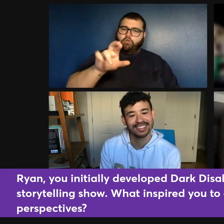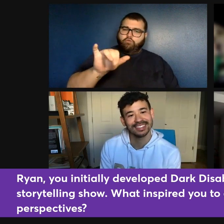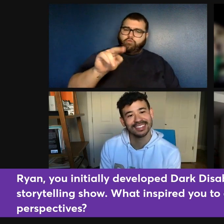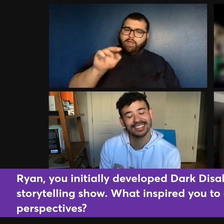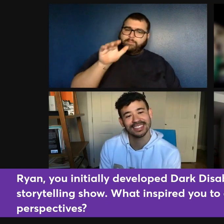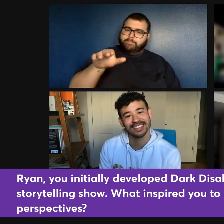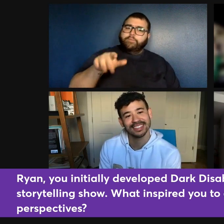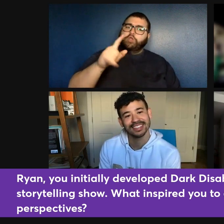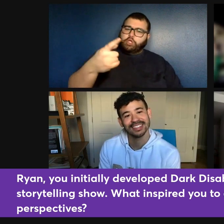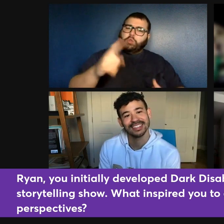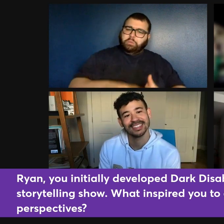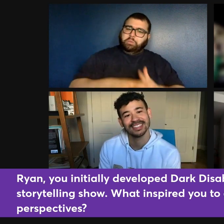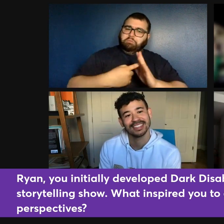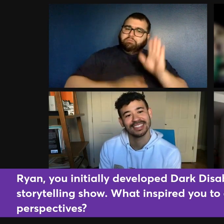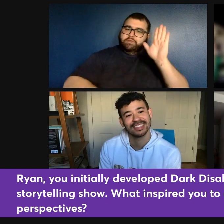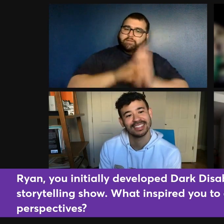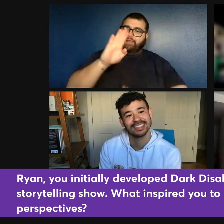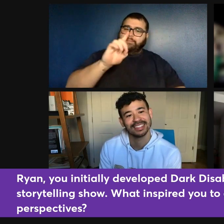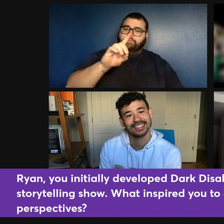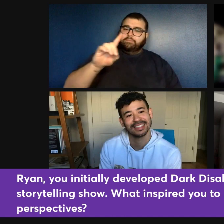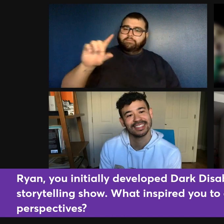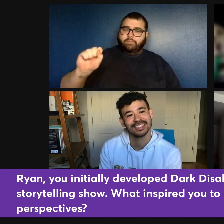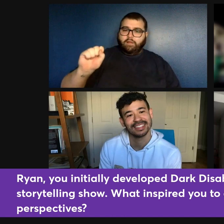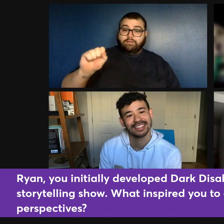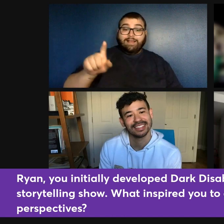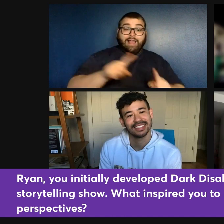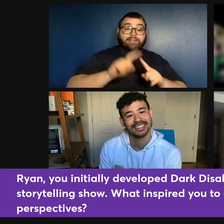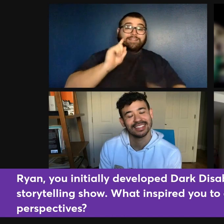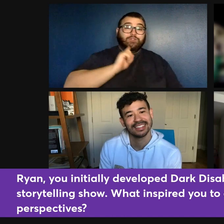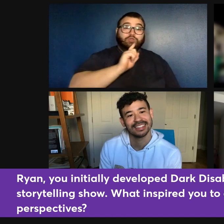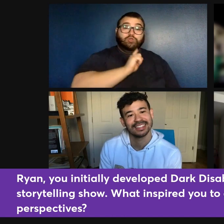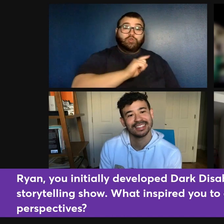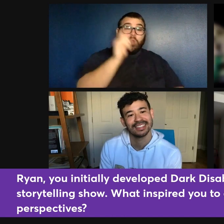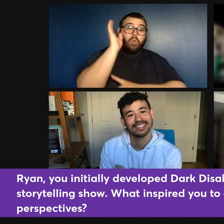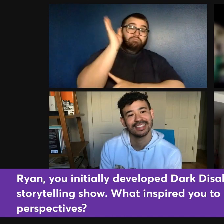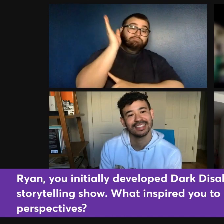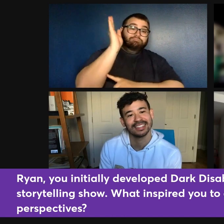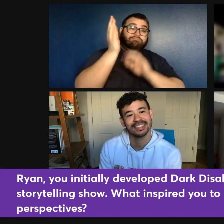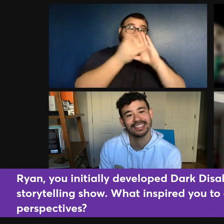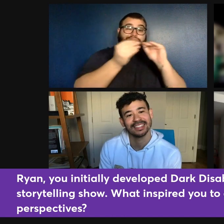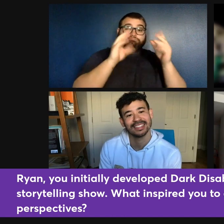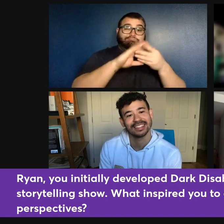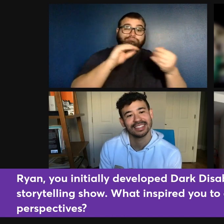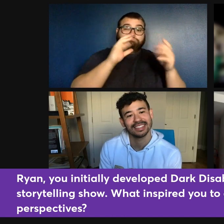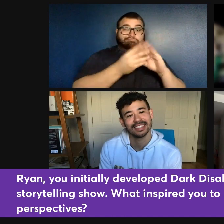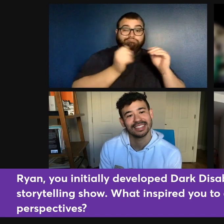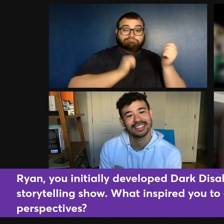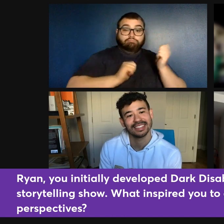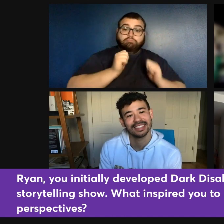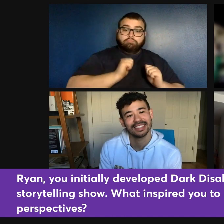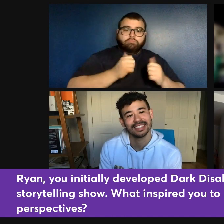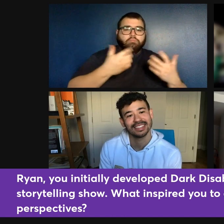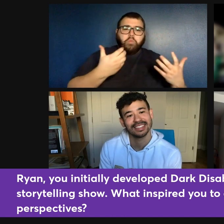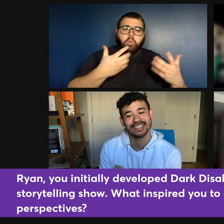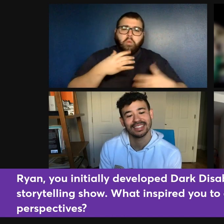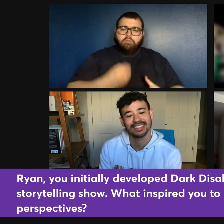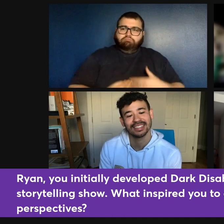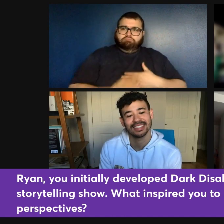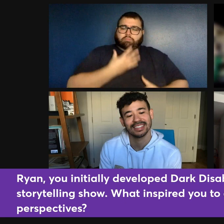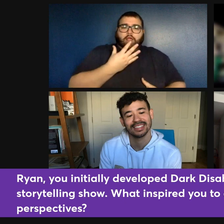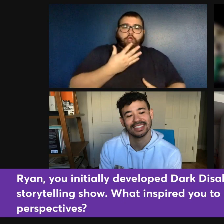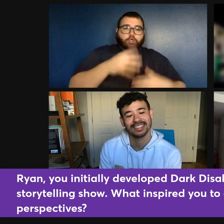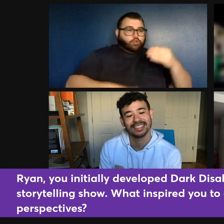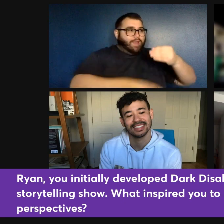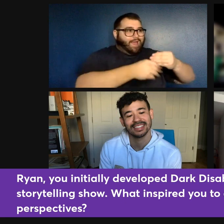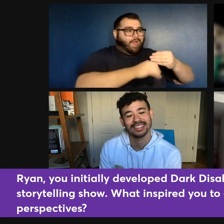you initially developed Dark Disabled Stories as a solo storytelling show. What inspired you to add